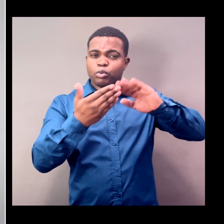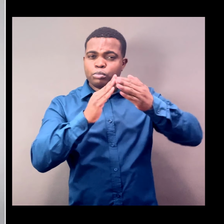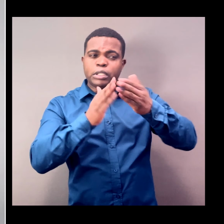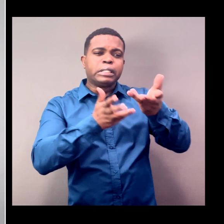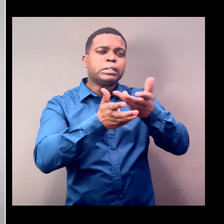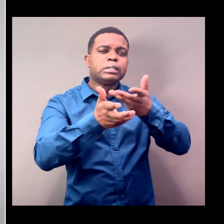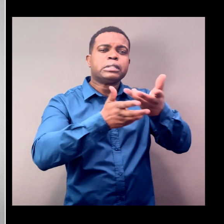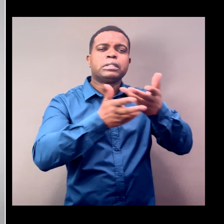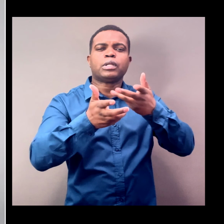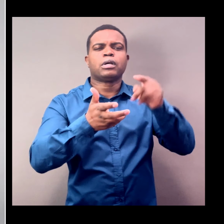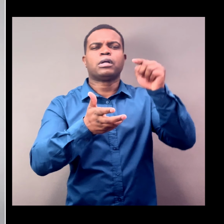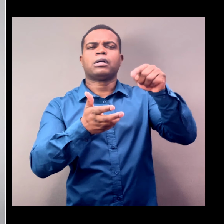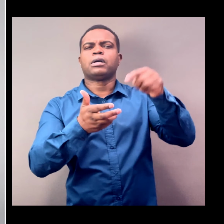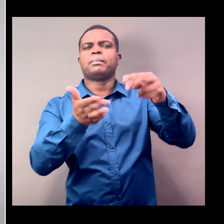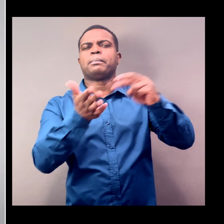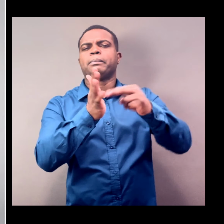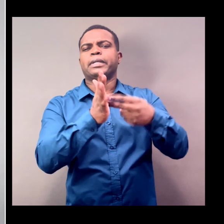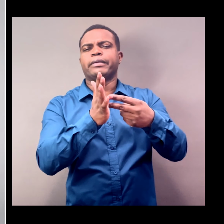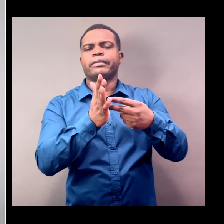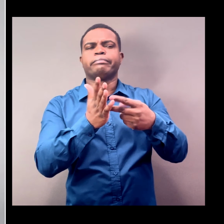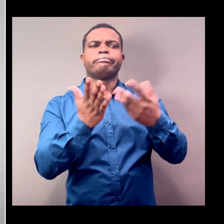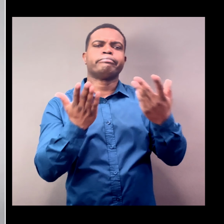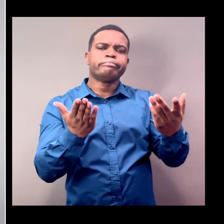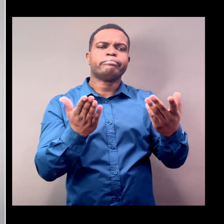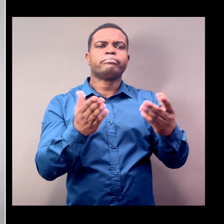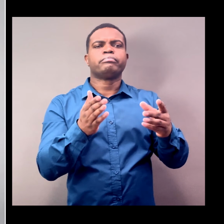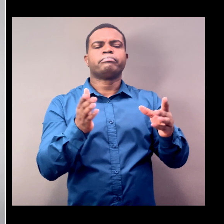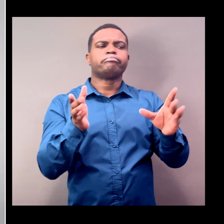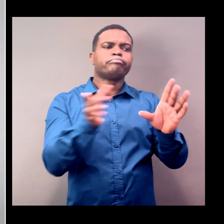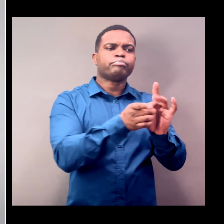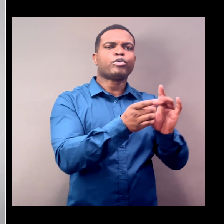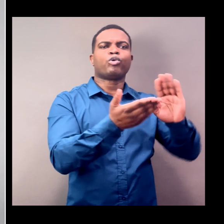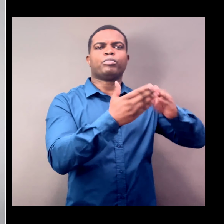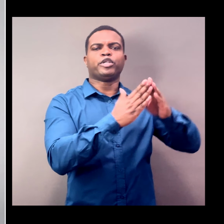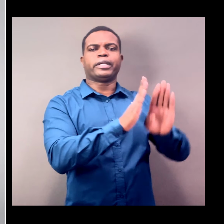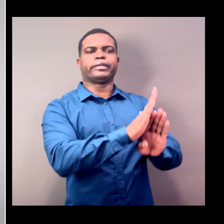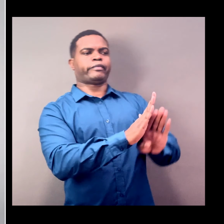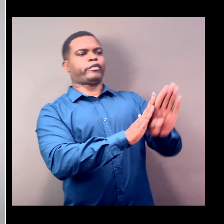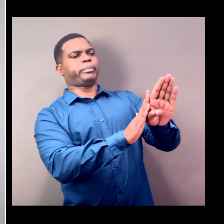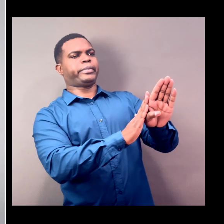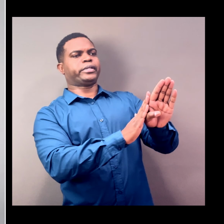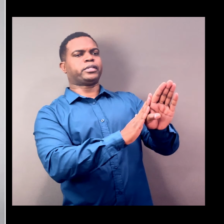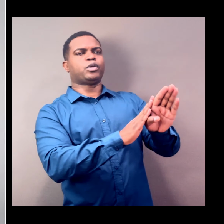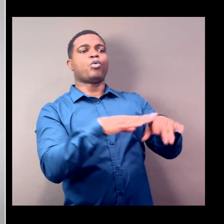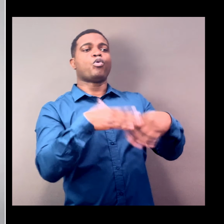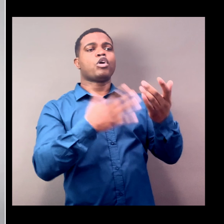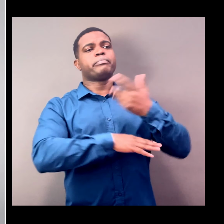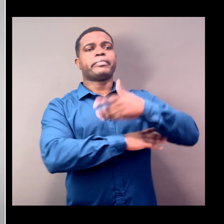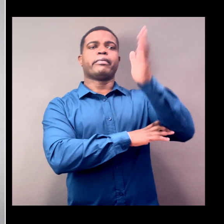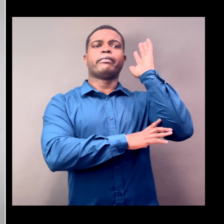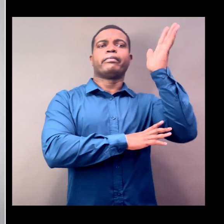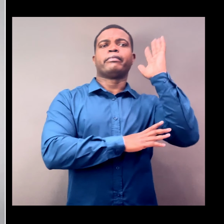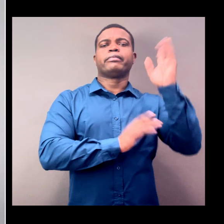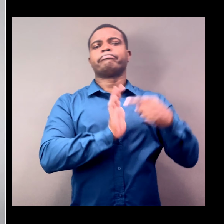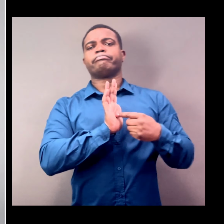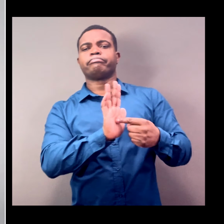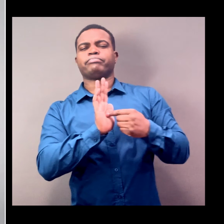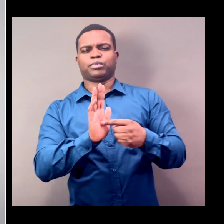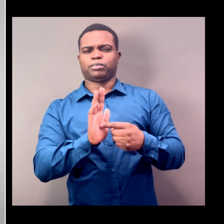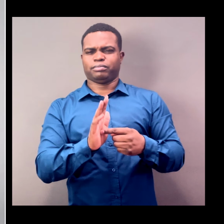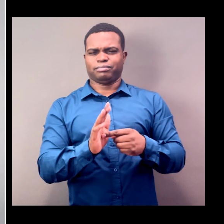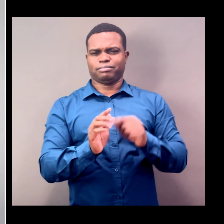misunderstand community engagement with community development and public relations, because these three